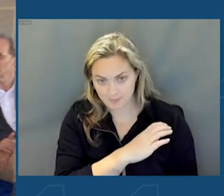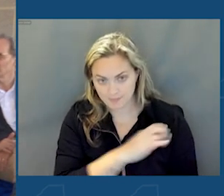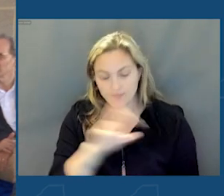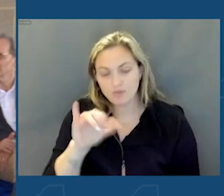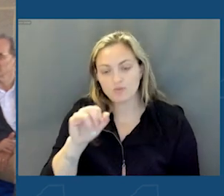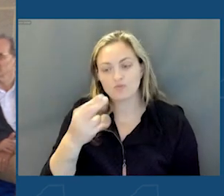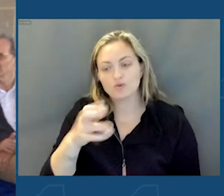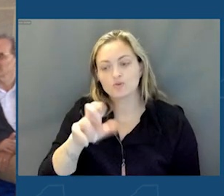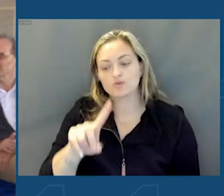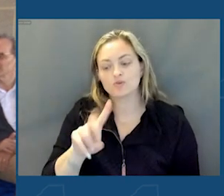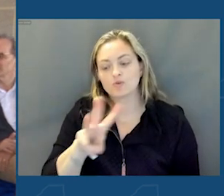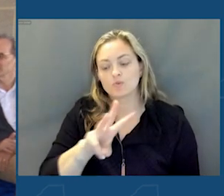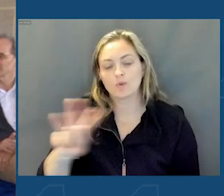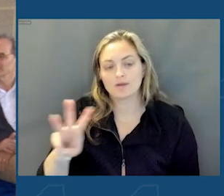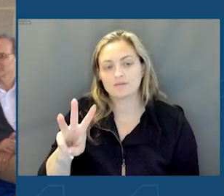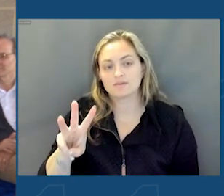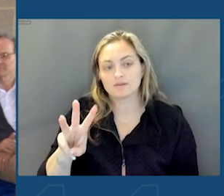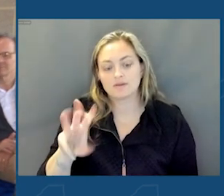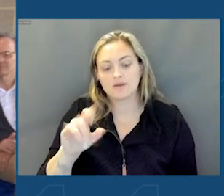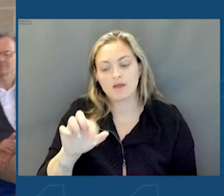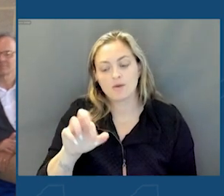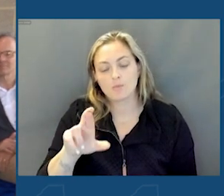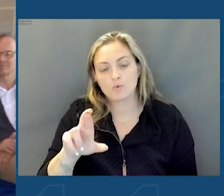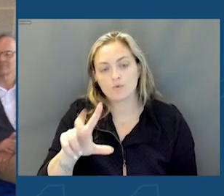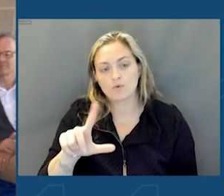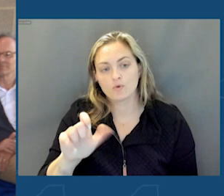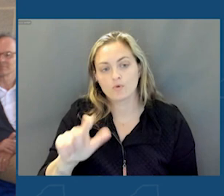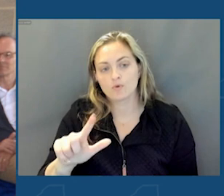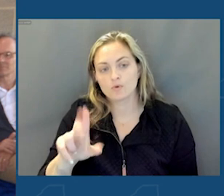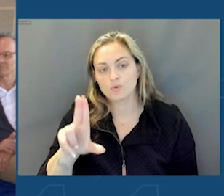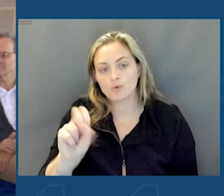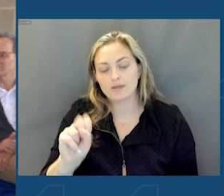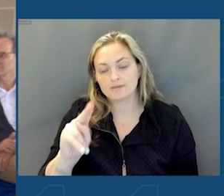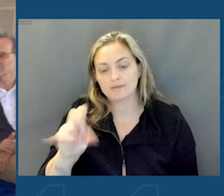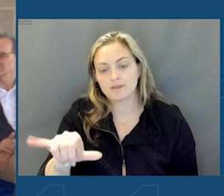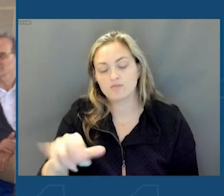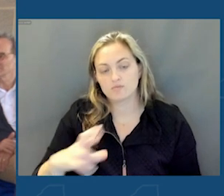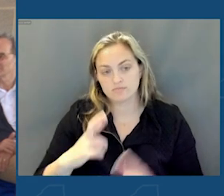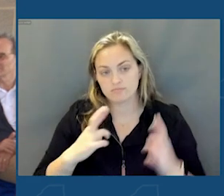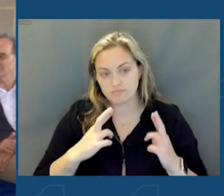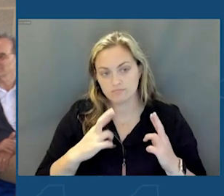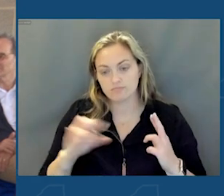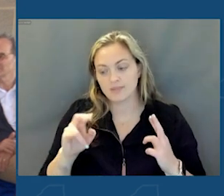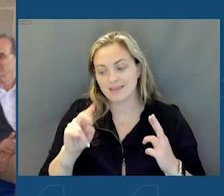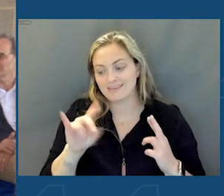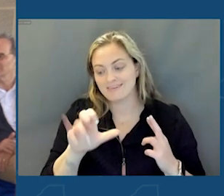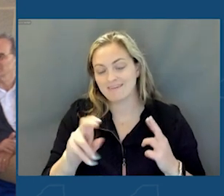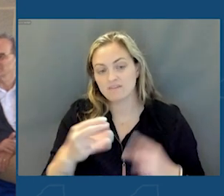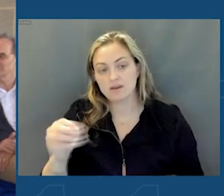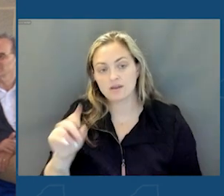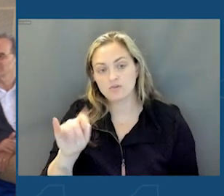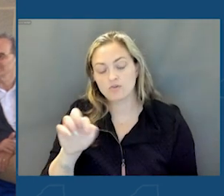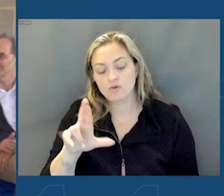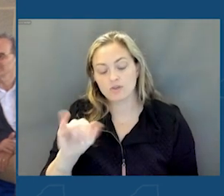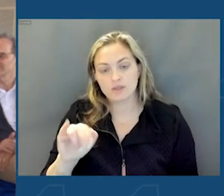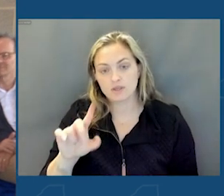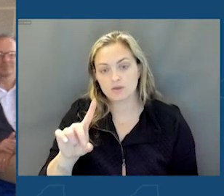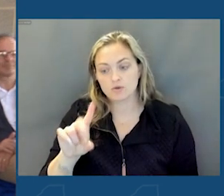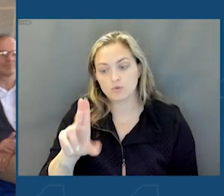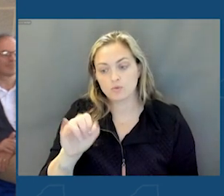West, admiral, U.S. Navy, retired. David and Darlene Dupre, Dupre Video